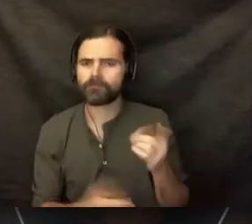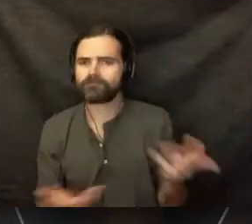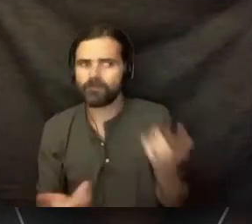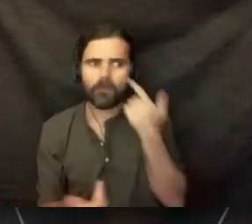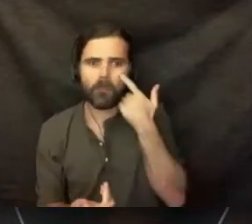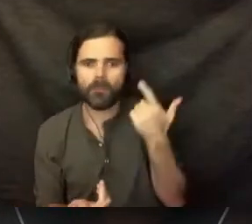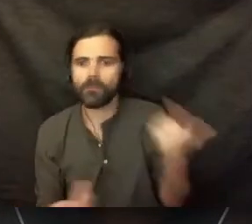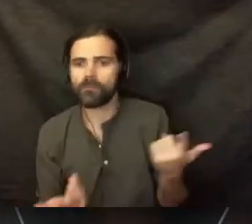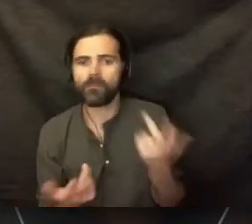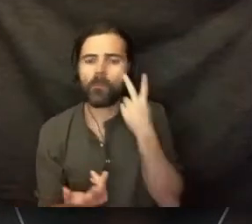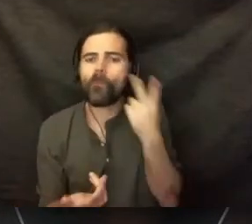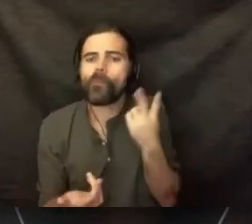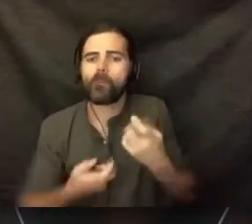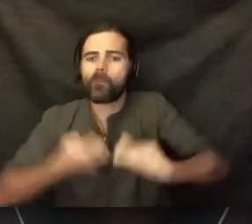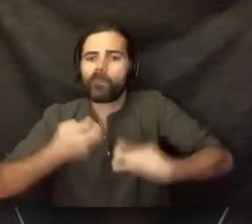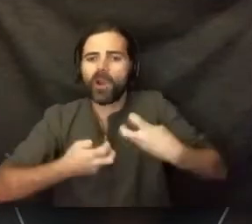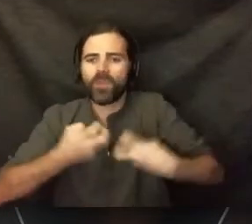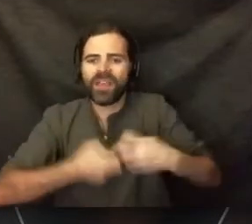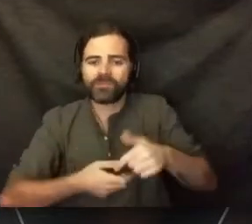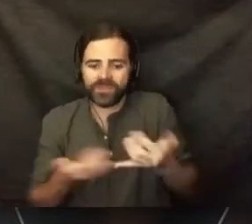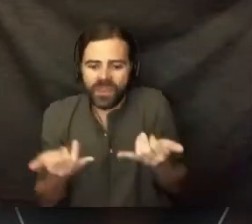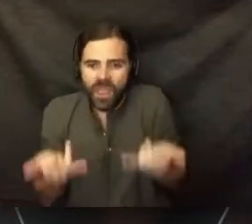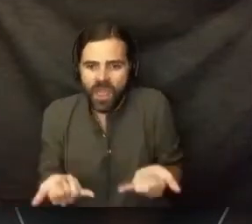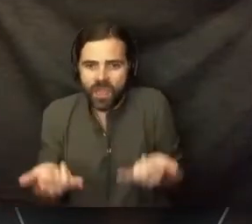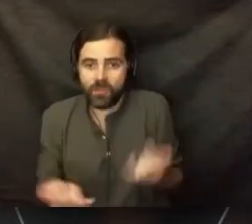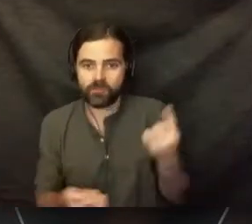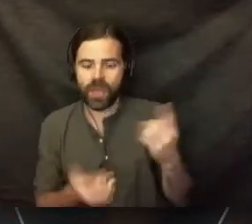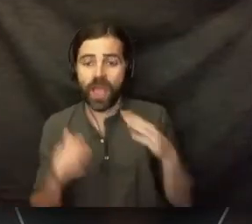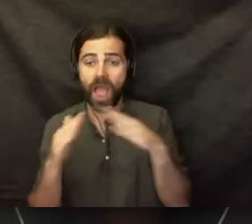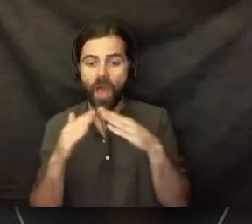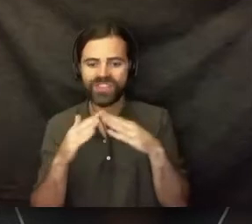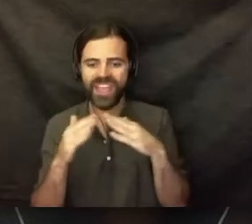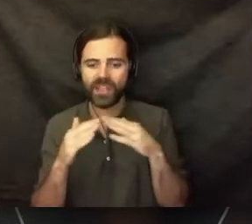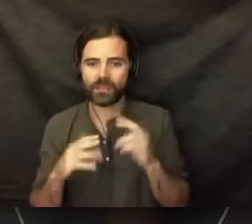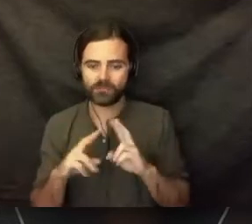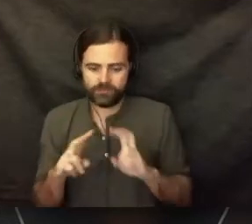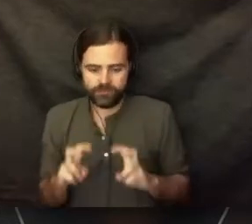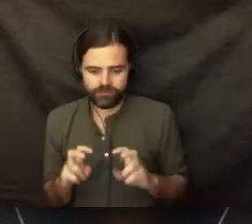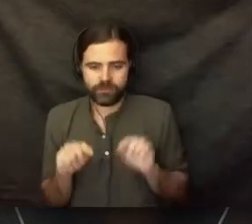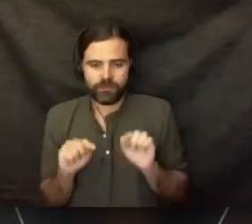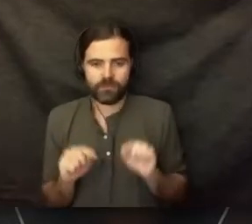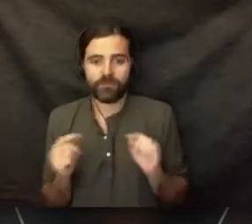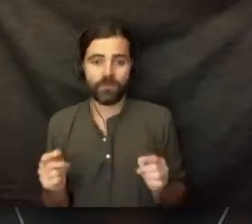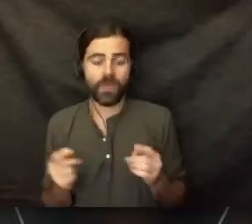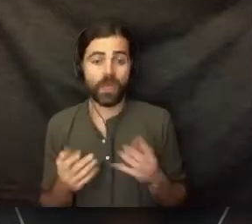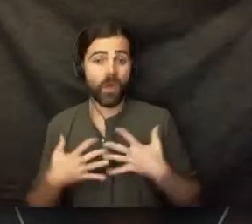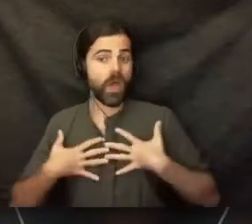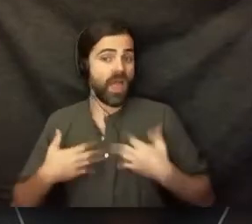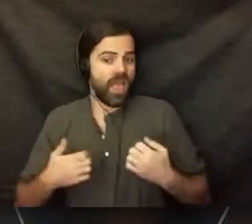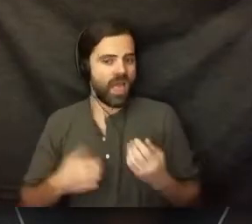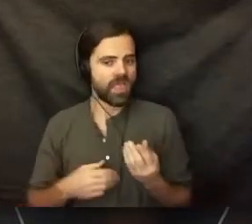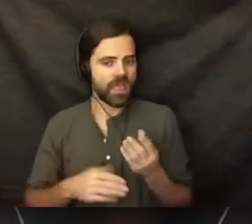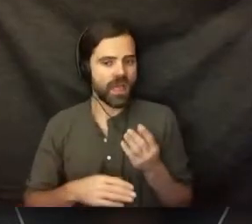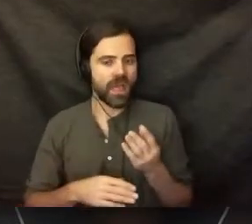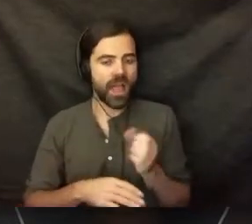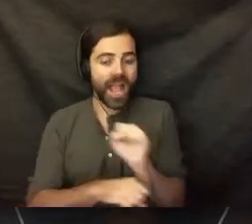deeply rooted in this reality. So poor housing results in social, in healthcare costs. So how do we build the